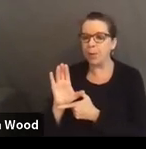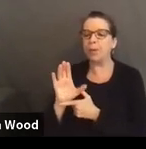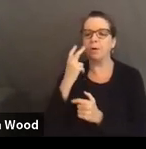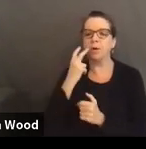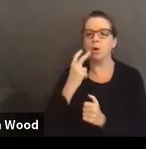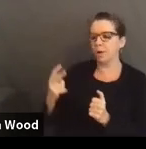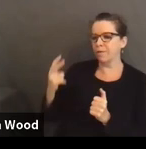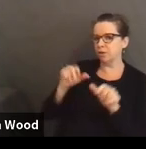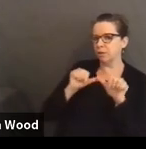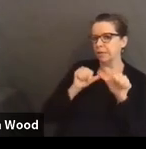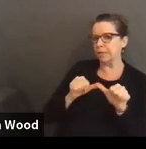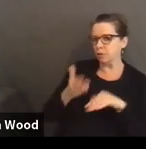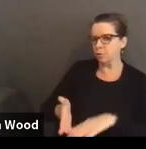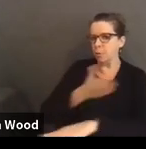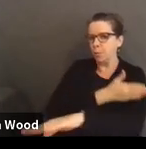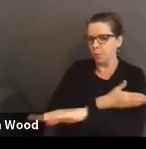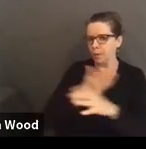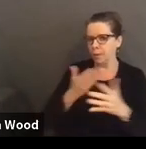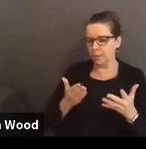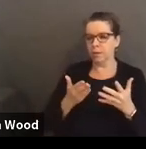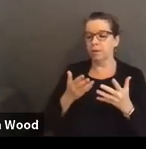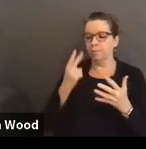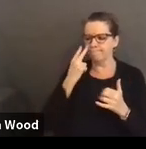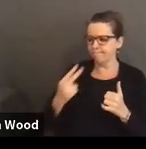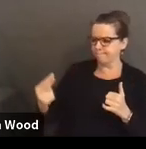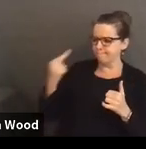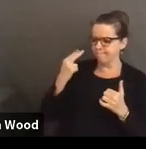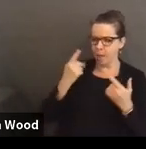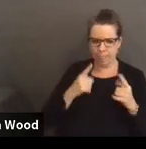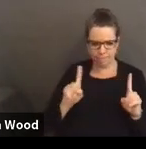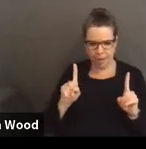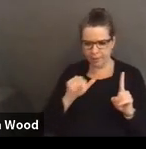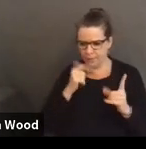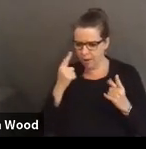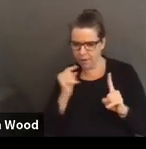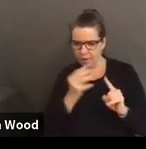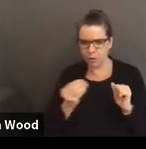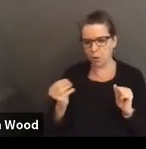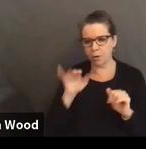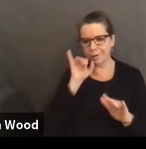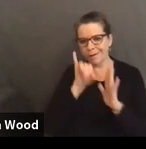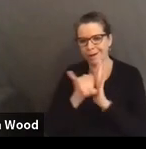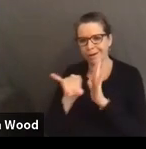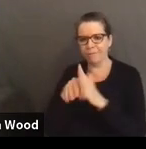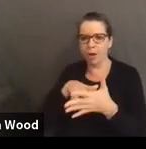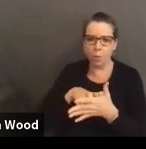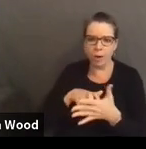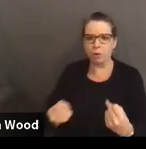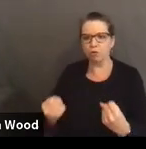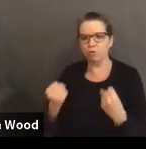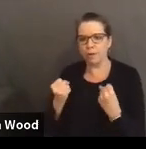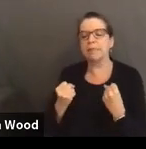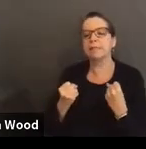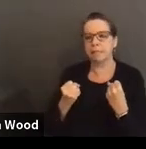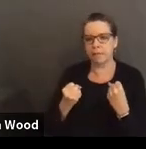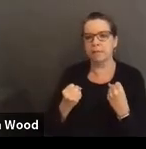and continuous improvement where you're reflecting on the effectiveness of materials to identify specific areas in which